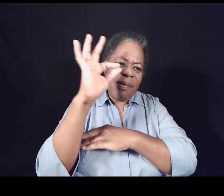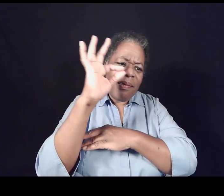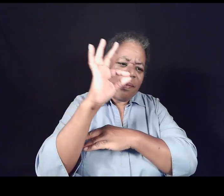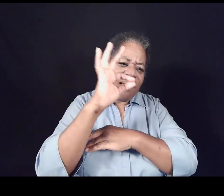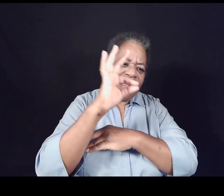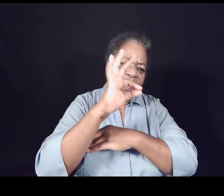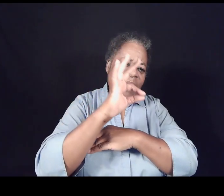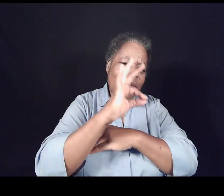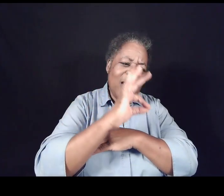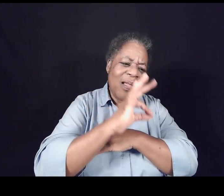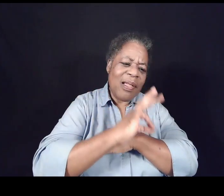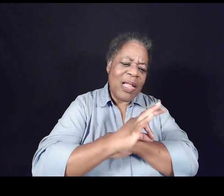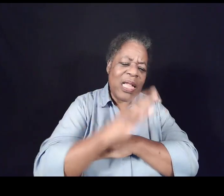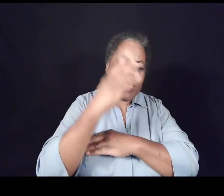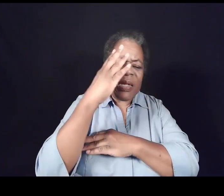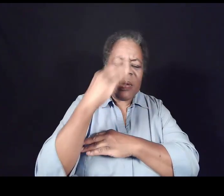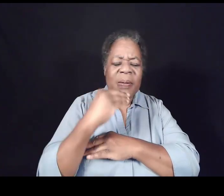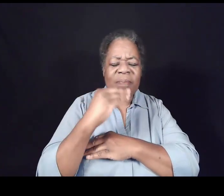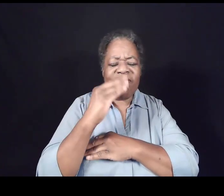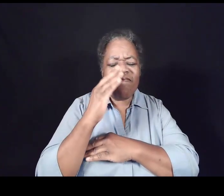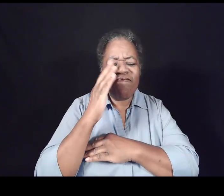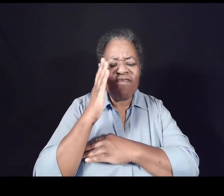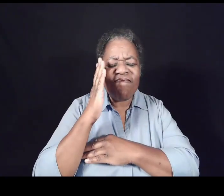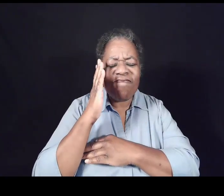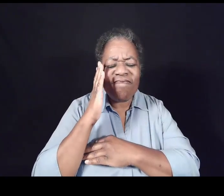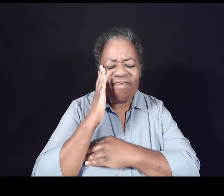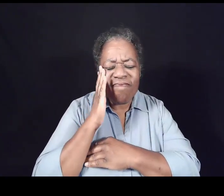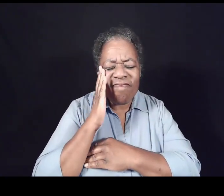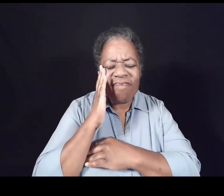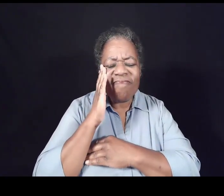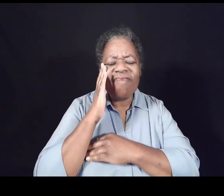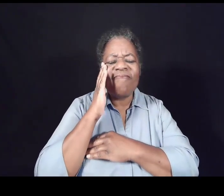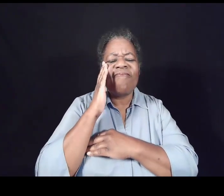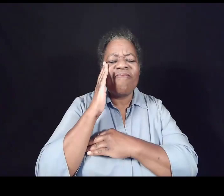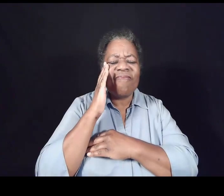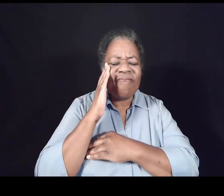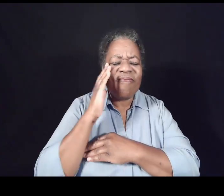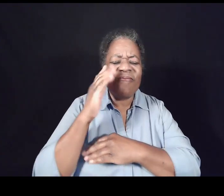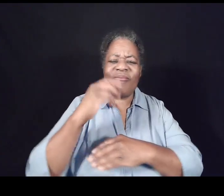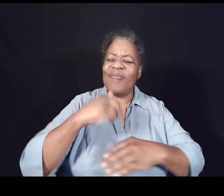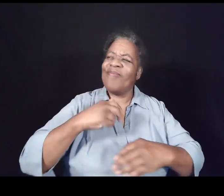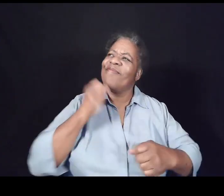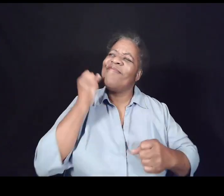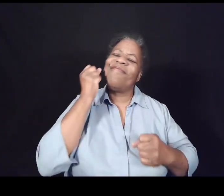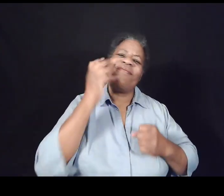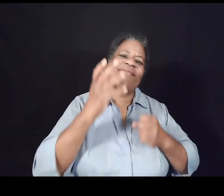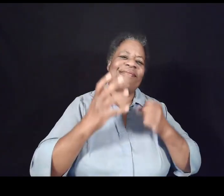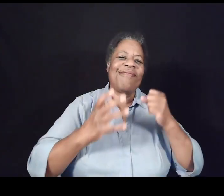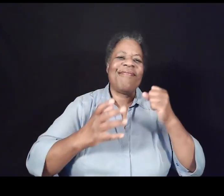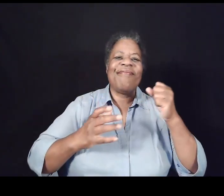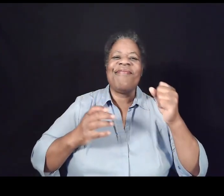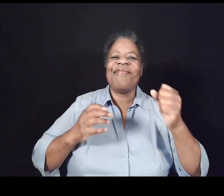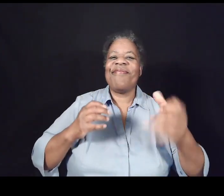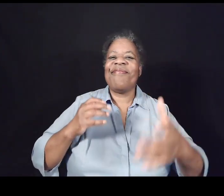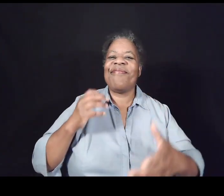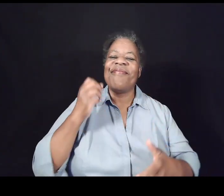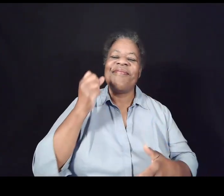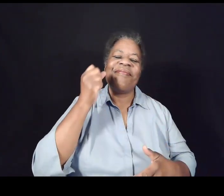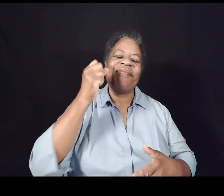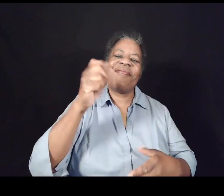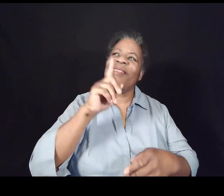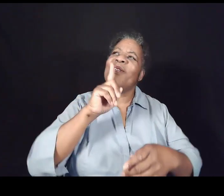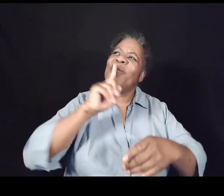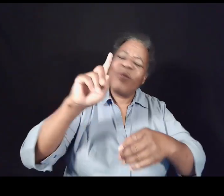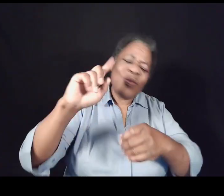until I lay my head. Oh, I will sing of the